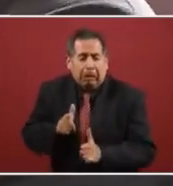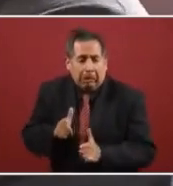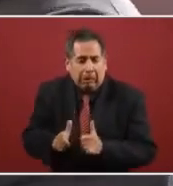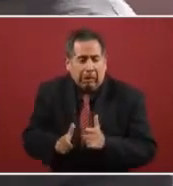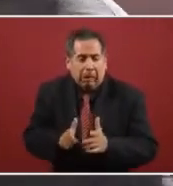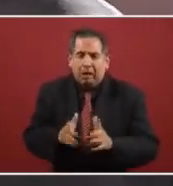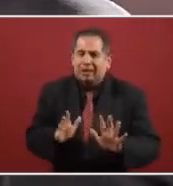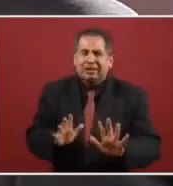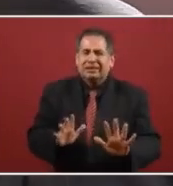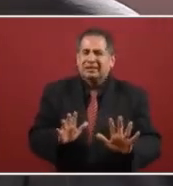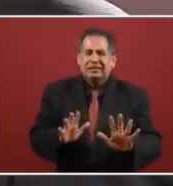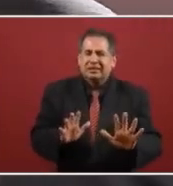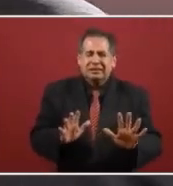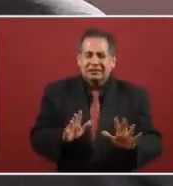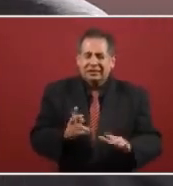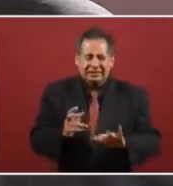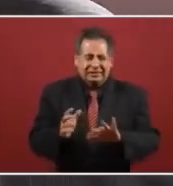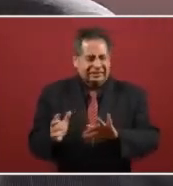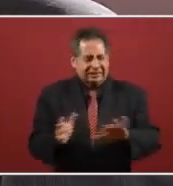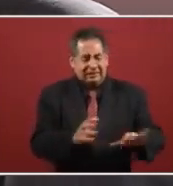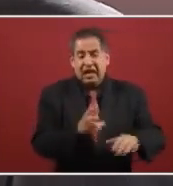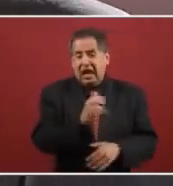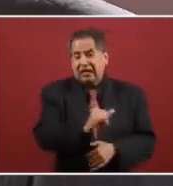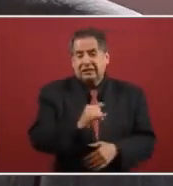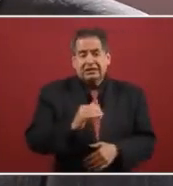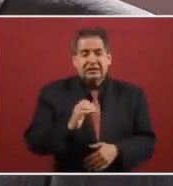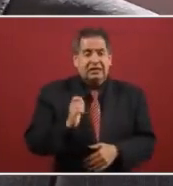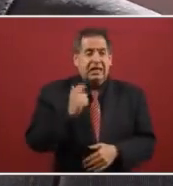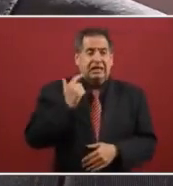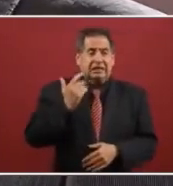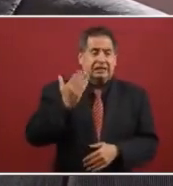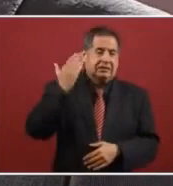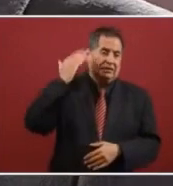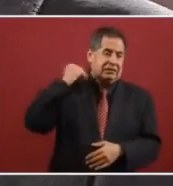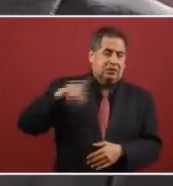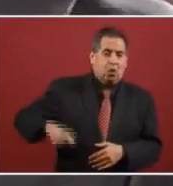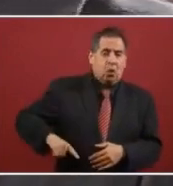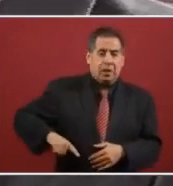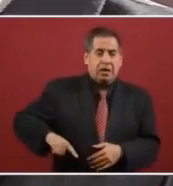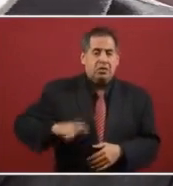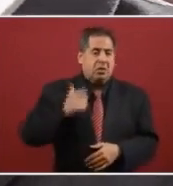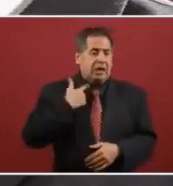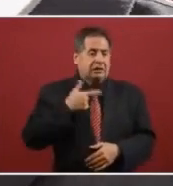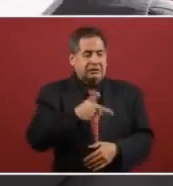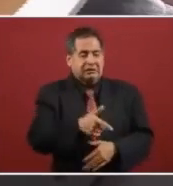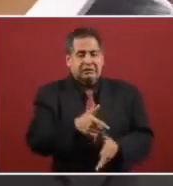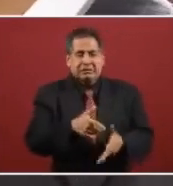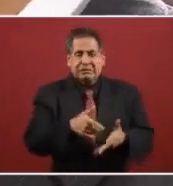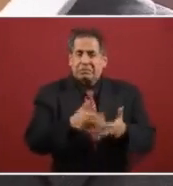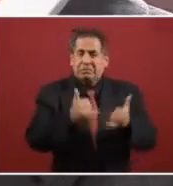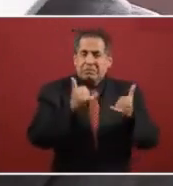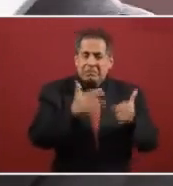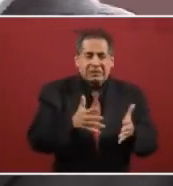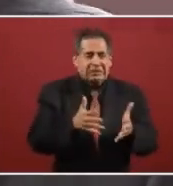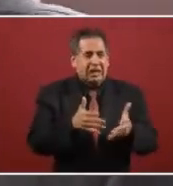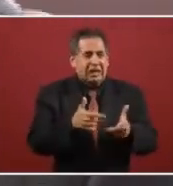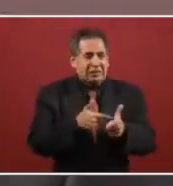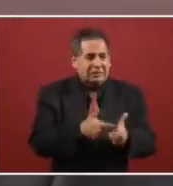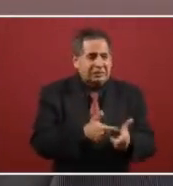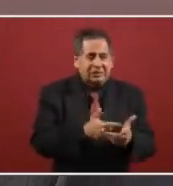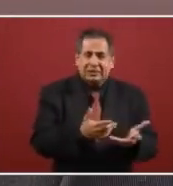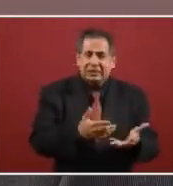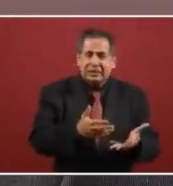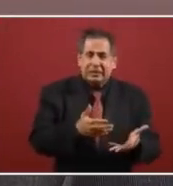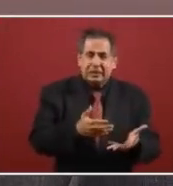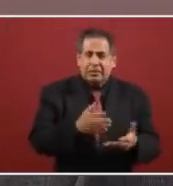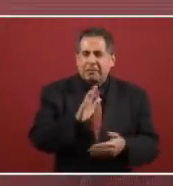It's what it seems like. That's what the government wound up being. That's why I'm asking the people to help